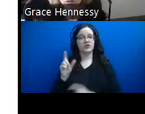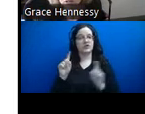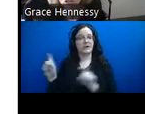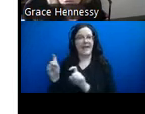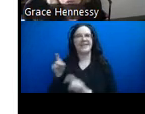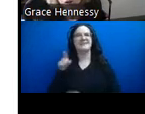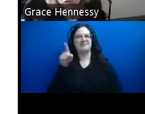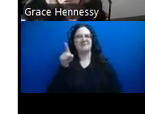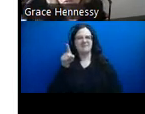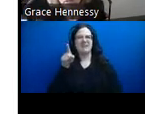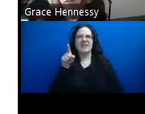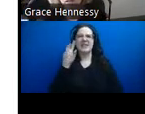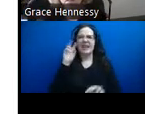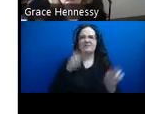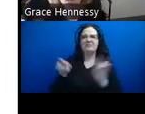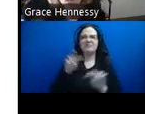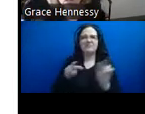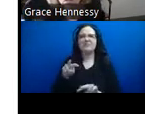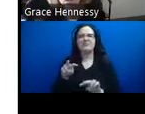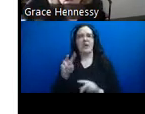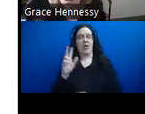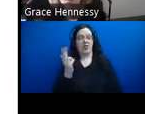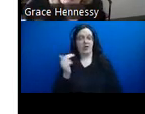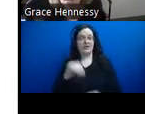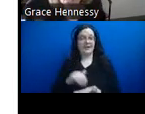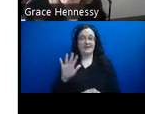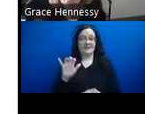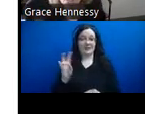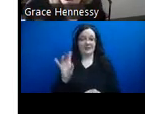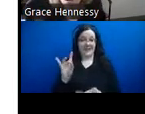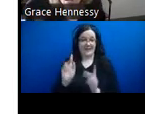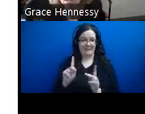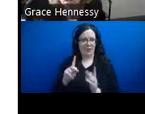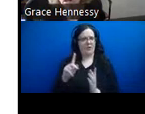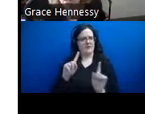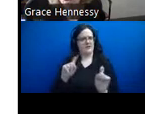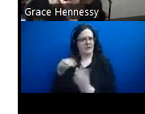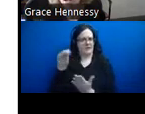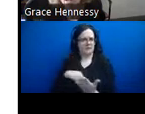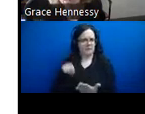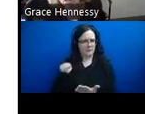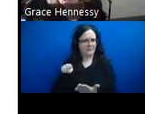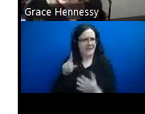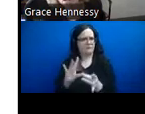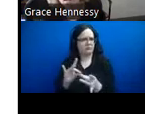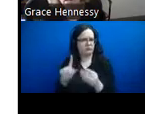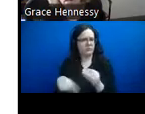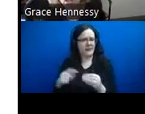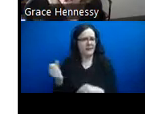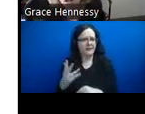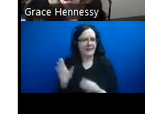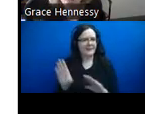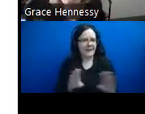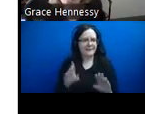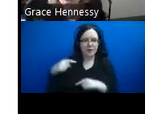the 1,578 individuals in the survey who had provided information on gambling behavior, lifetime suicidal